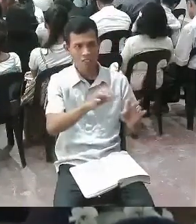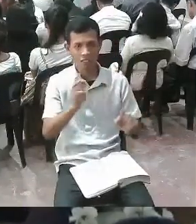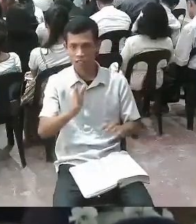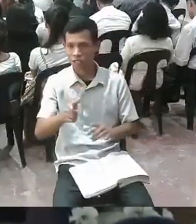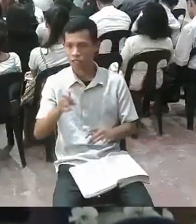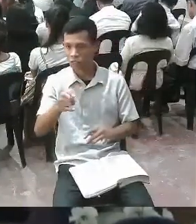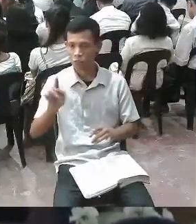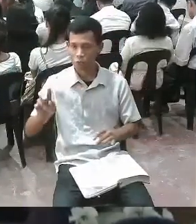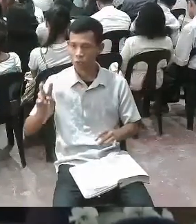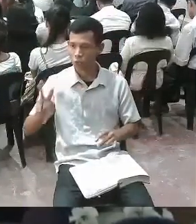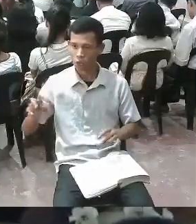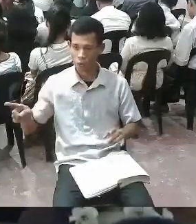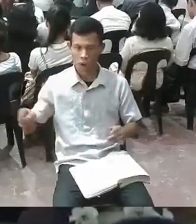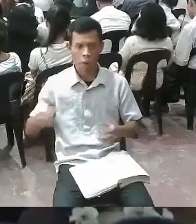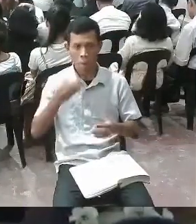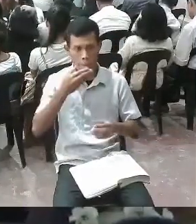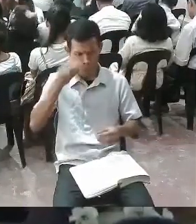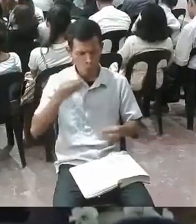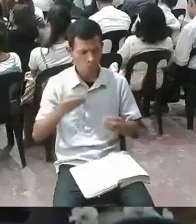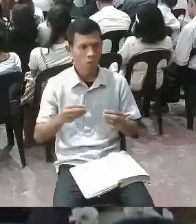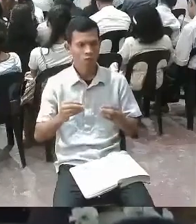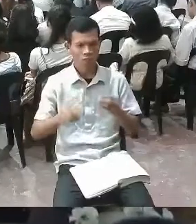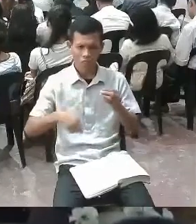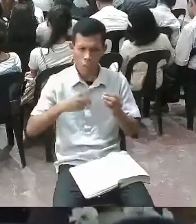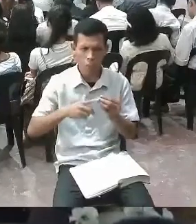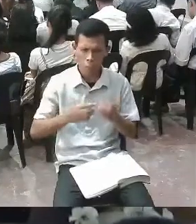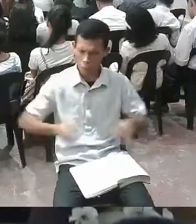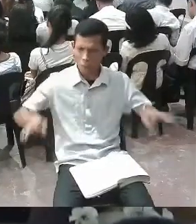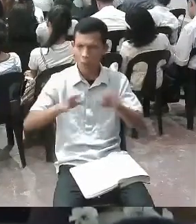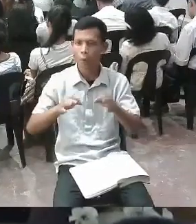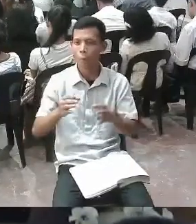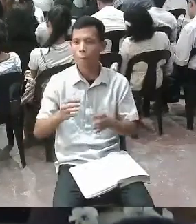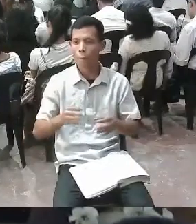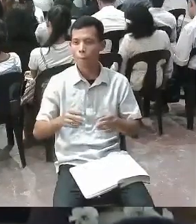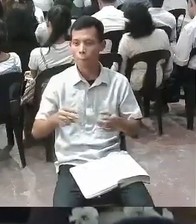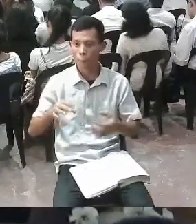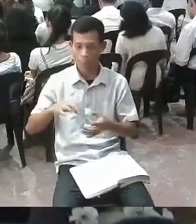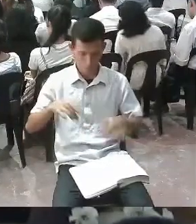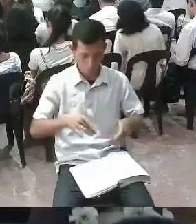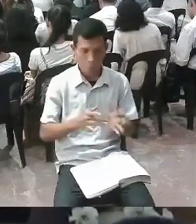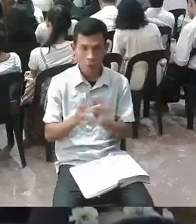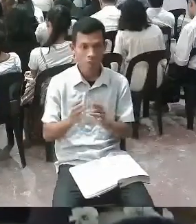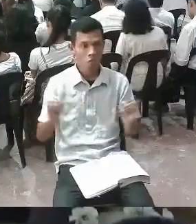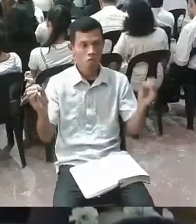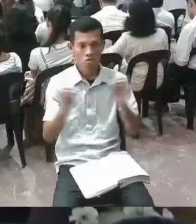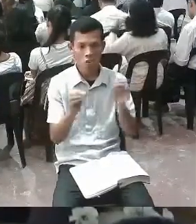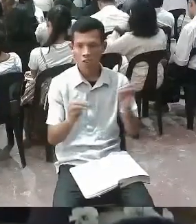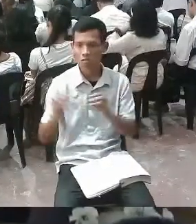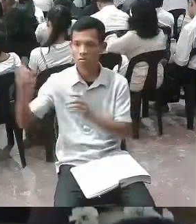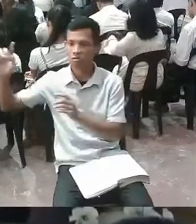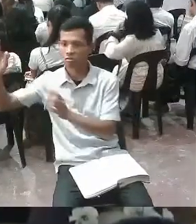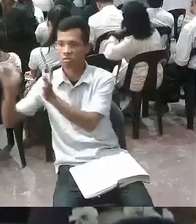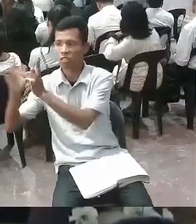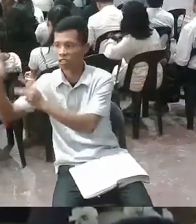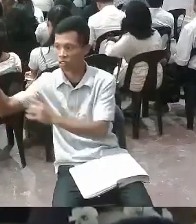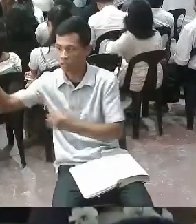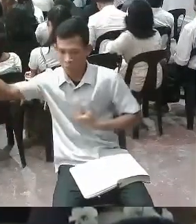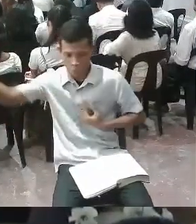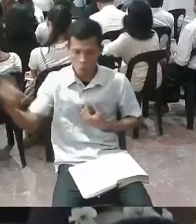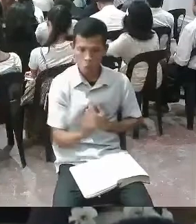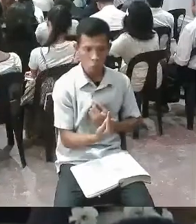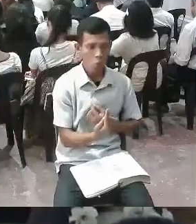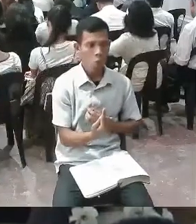the second most important verse in the Bible, for he who knew no sin became sin, that